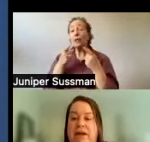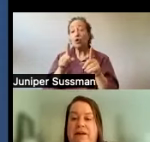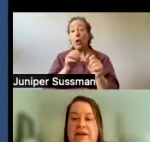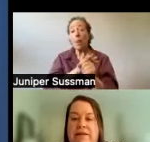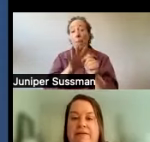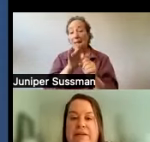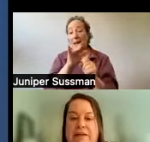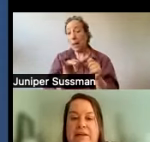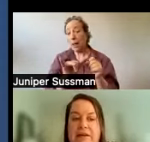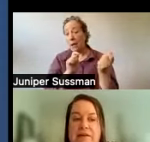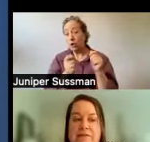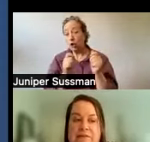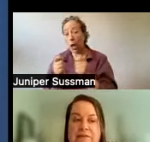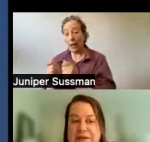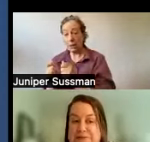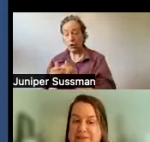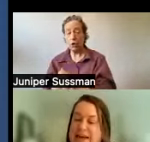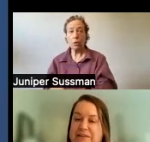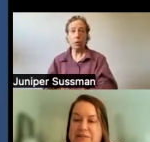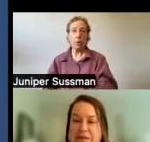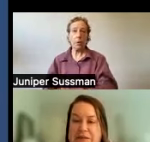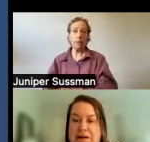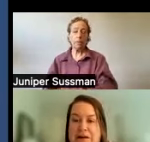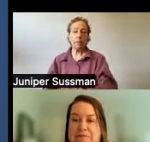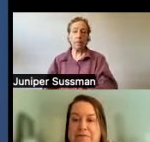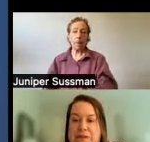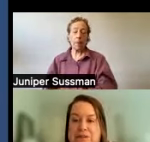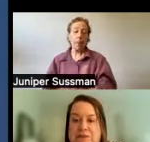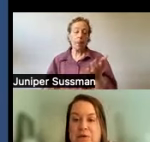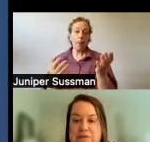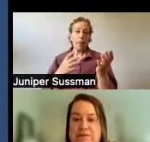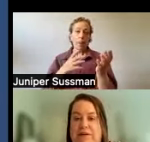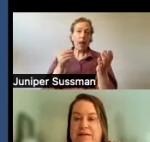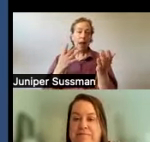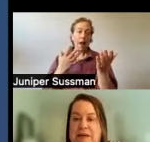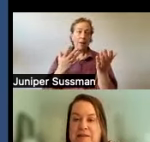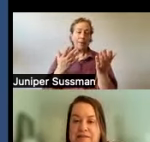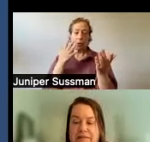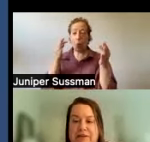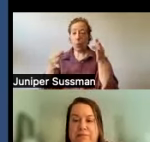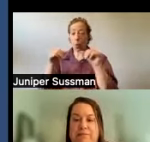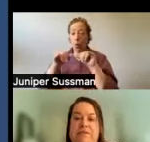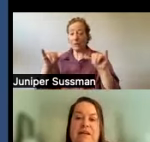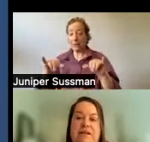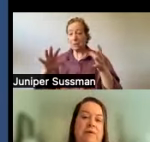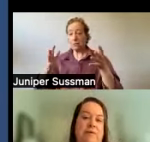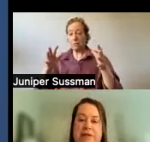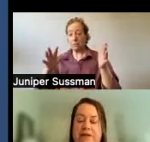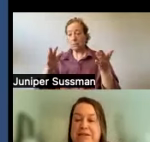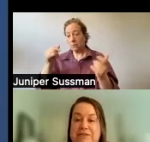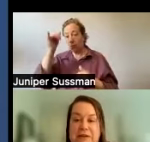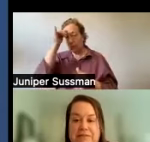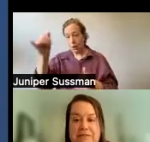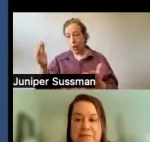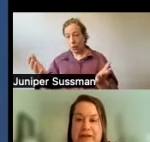And I think the speed or lack of speed through which courts and the legal proceedings, whether it be